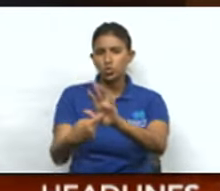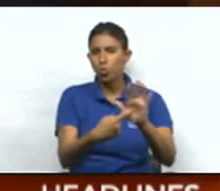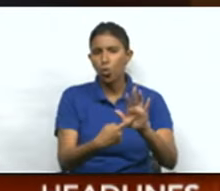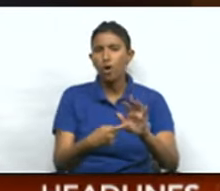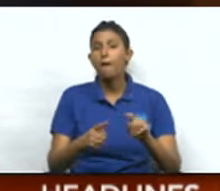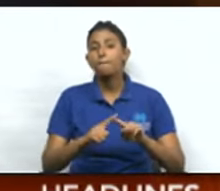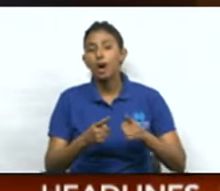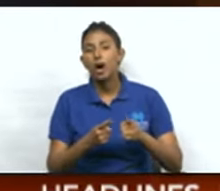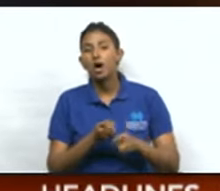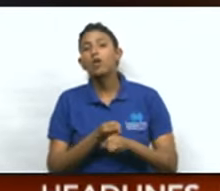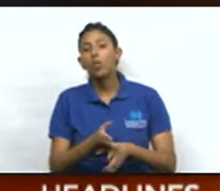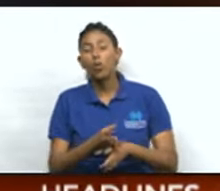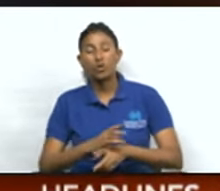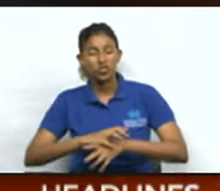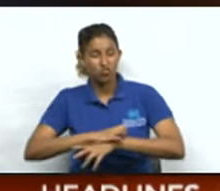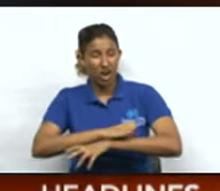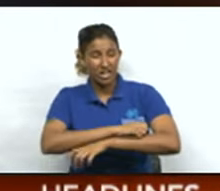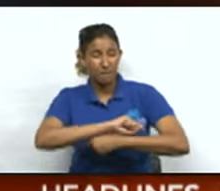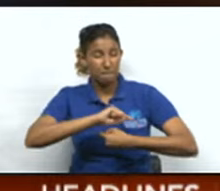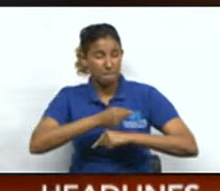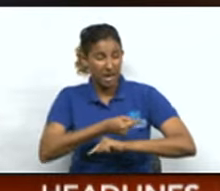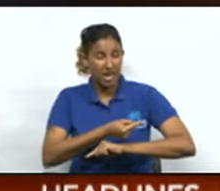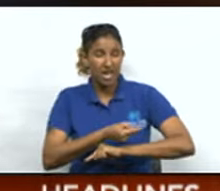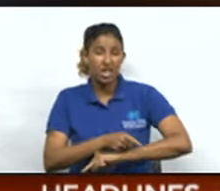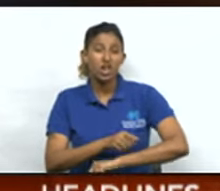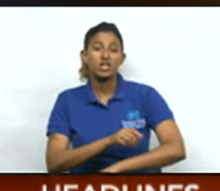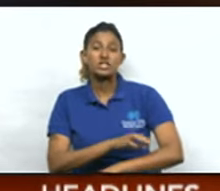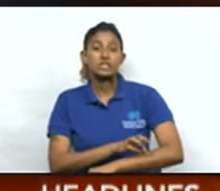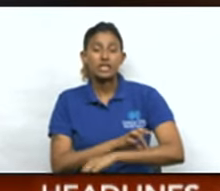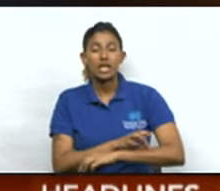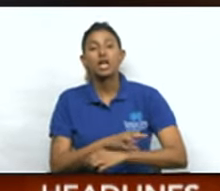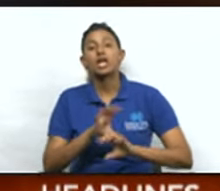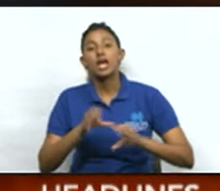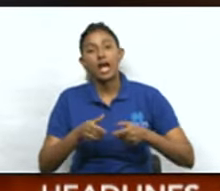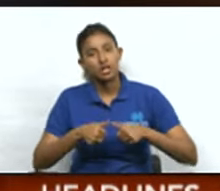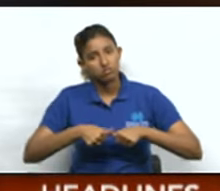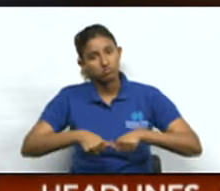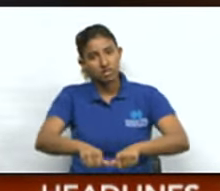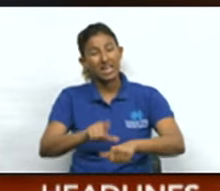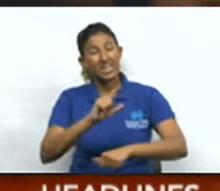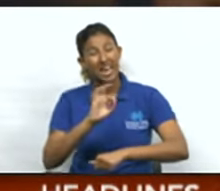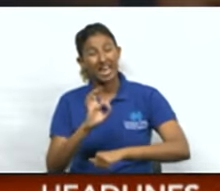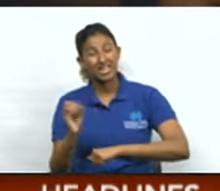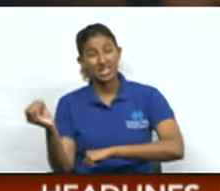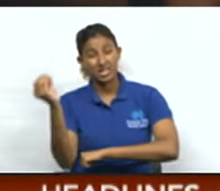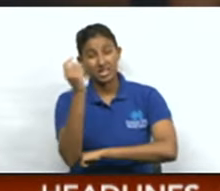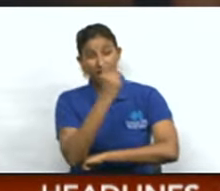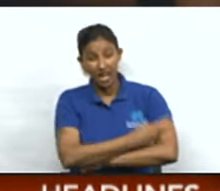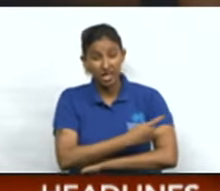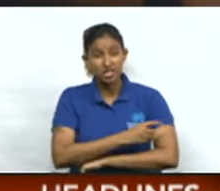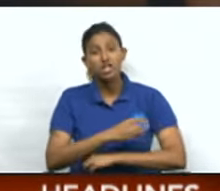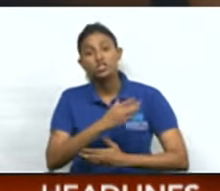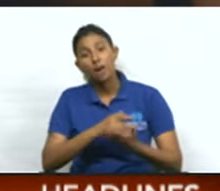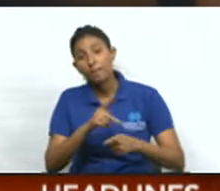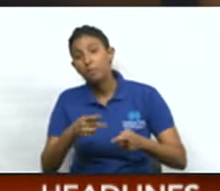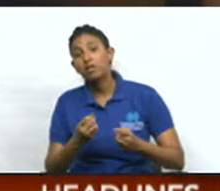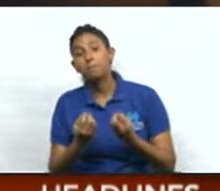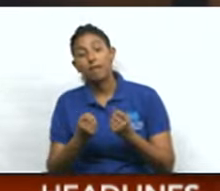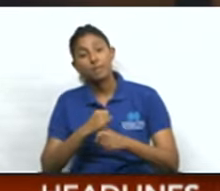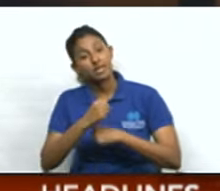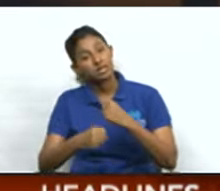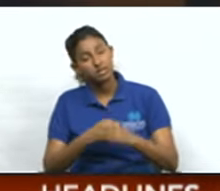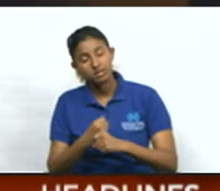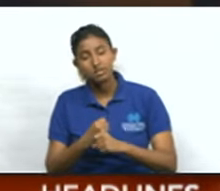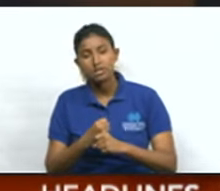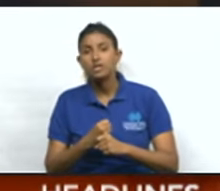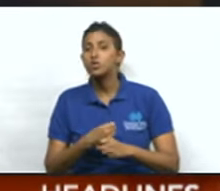painful rash on your skin, which could last for as long as 90 days and in some cases several years. And even if you have never contracted